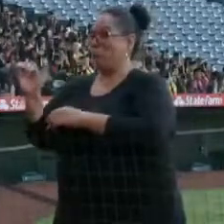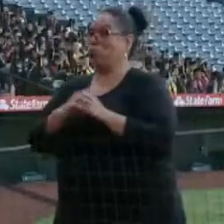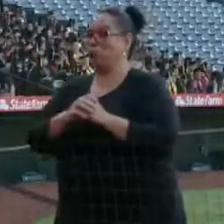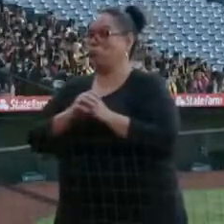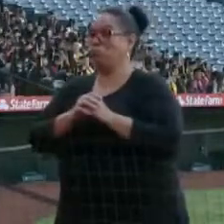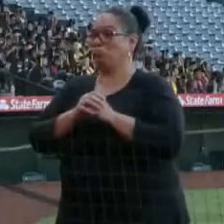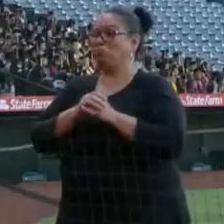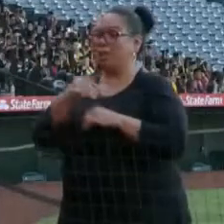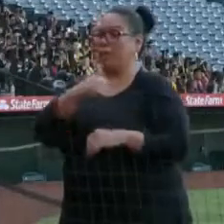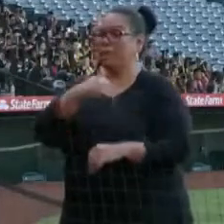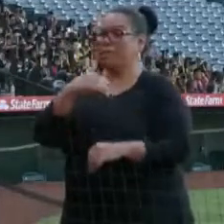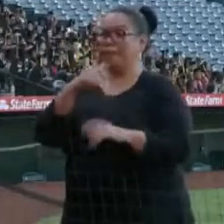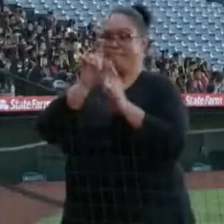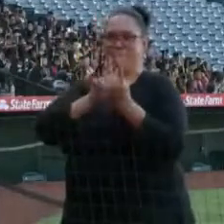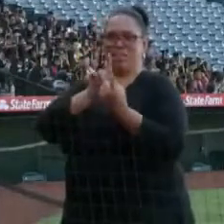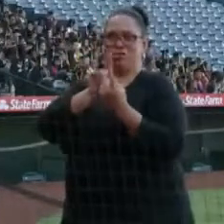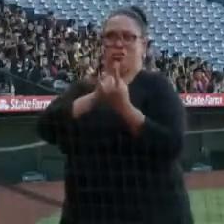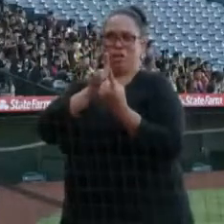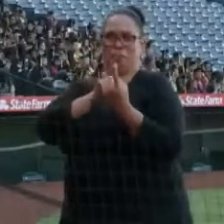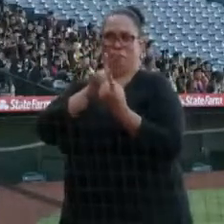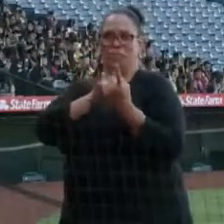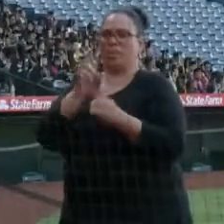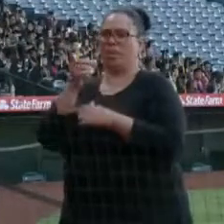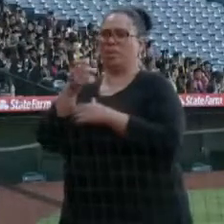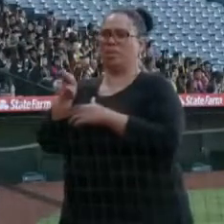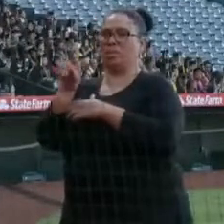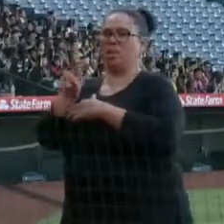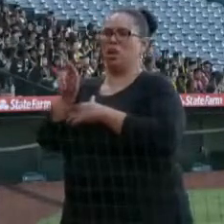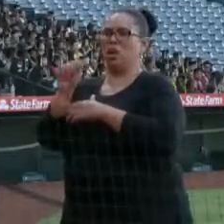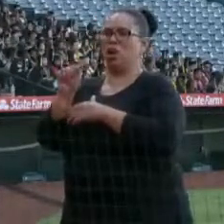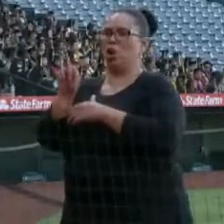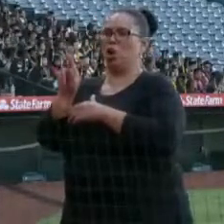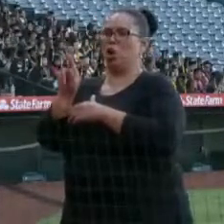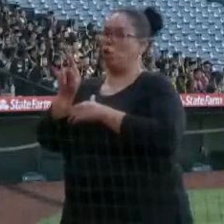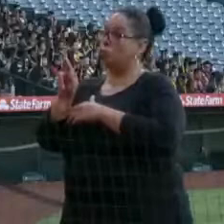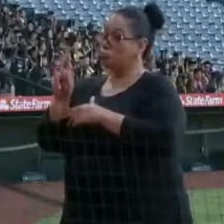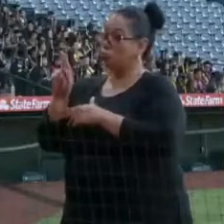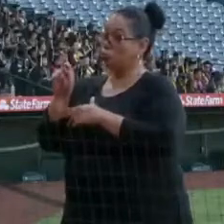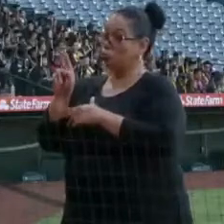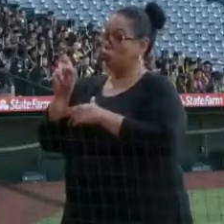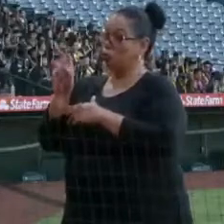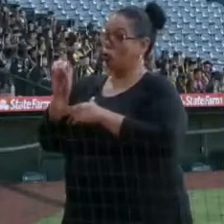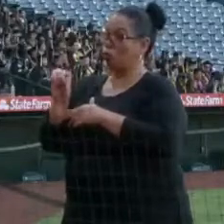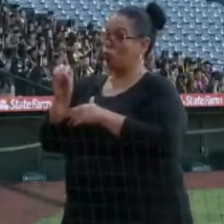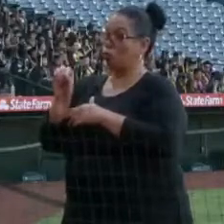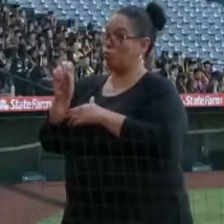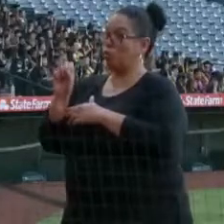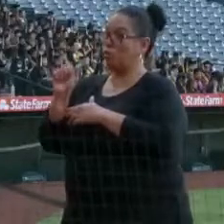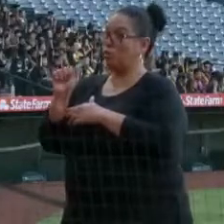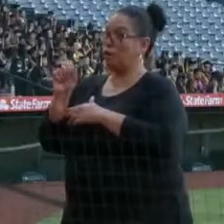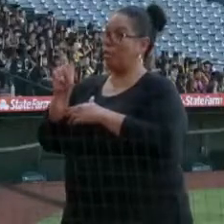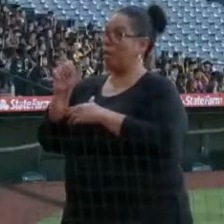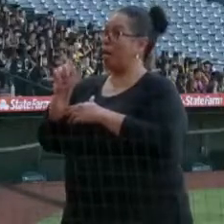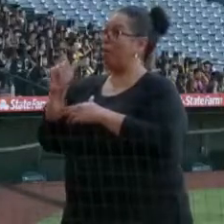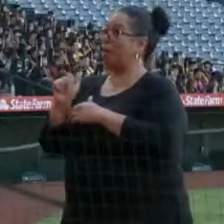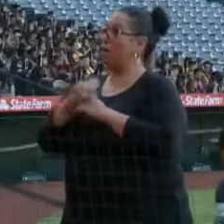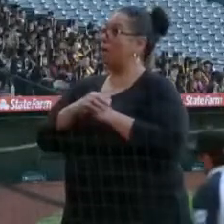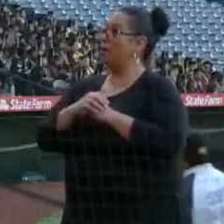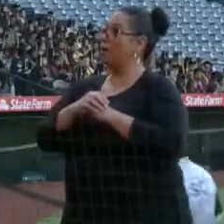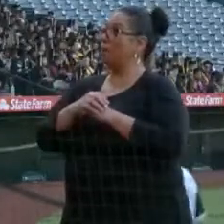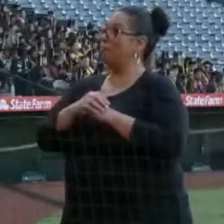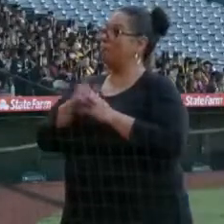the mentorship of Dr. Arturo Zavala, Tyler has focused on